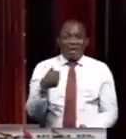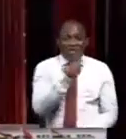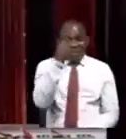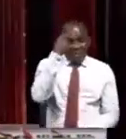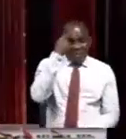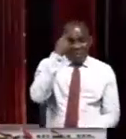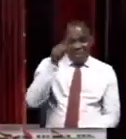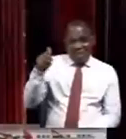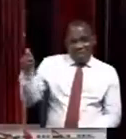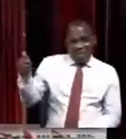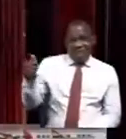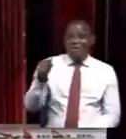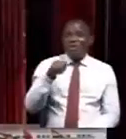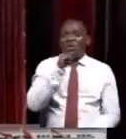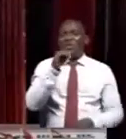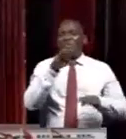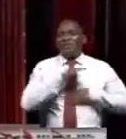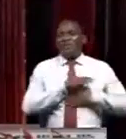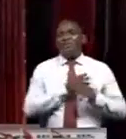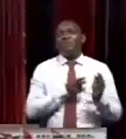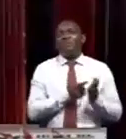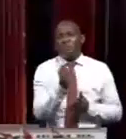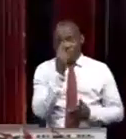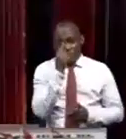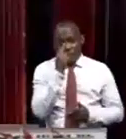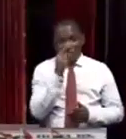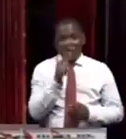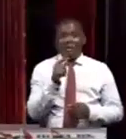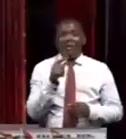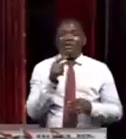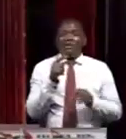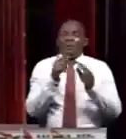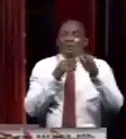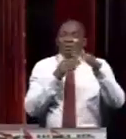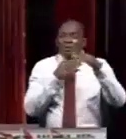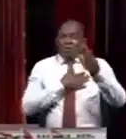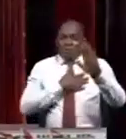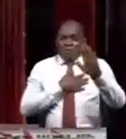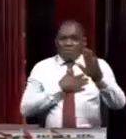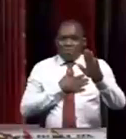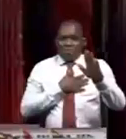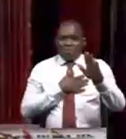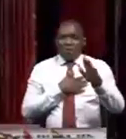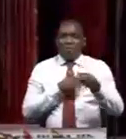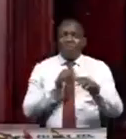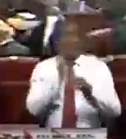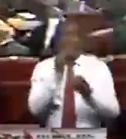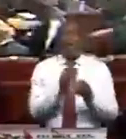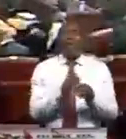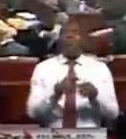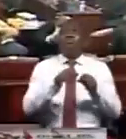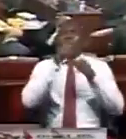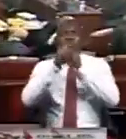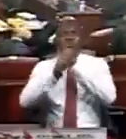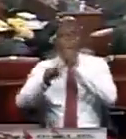not satisfied the burden of proof. So we can't be forced to call any witness. We don't want lengthy answers. Please, what we